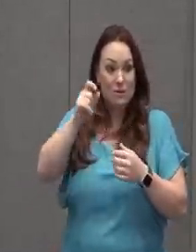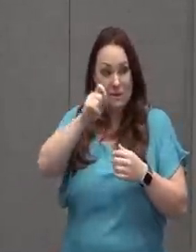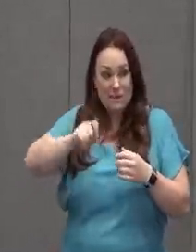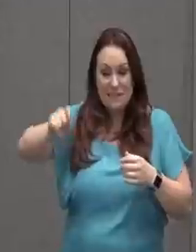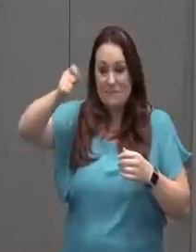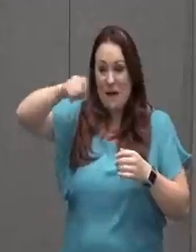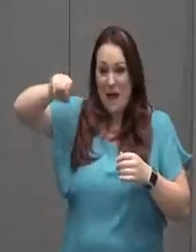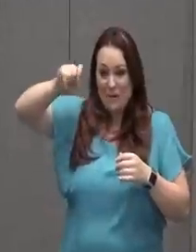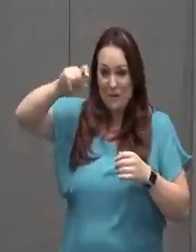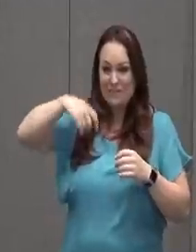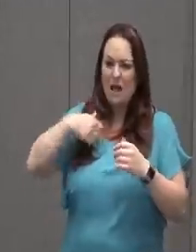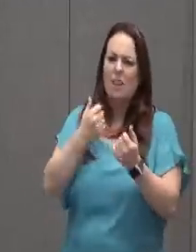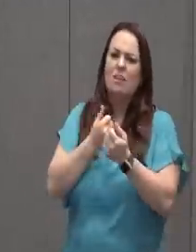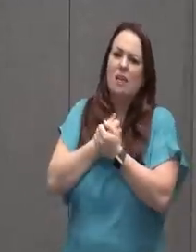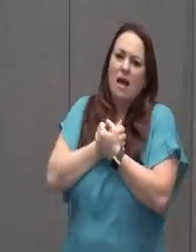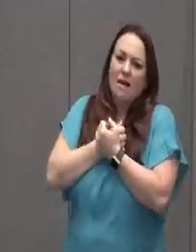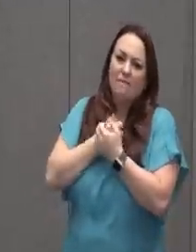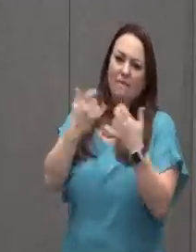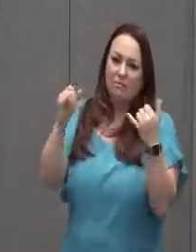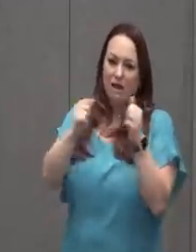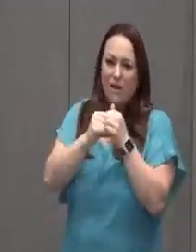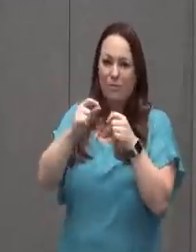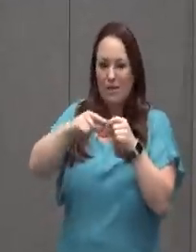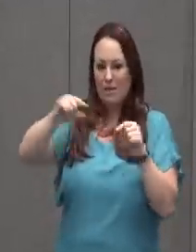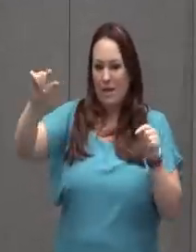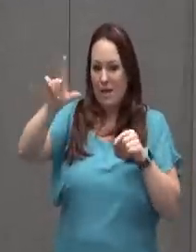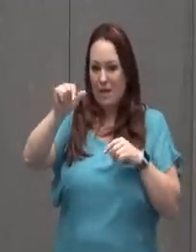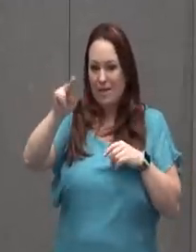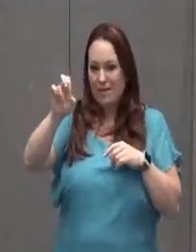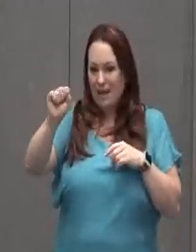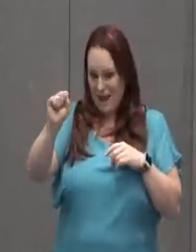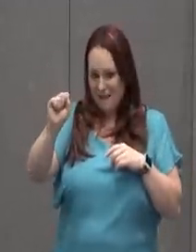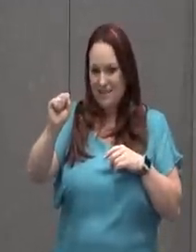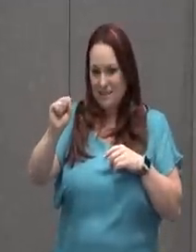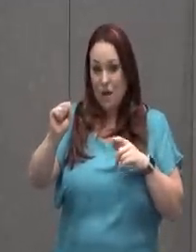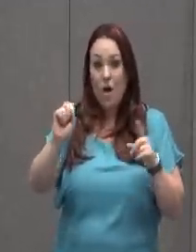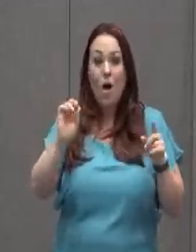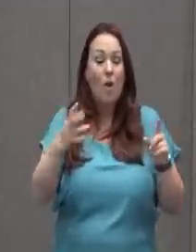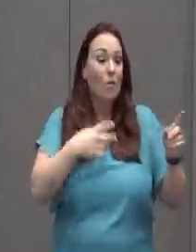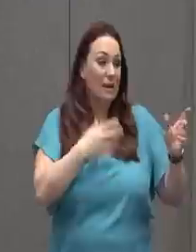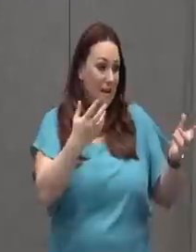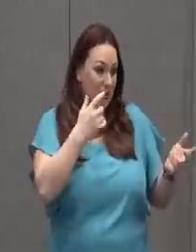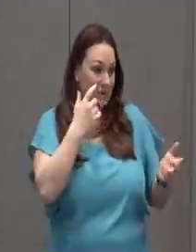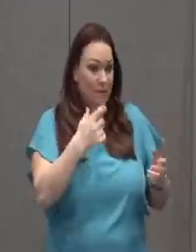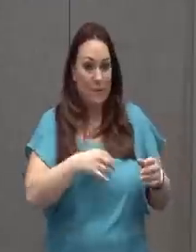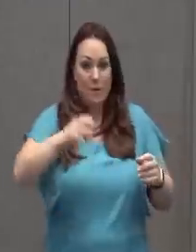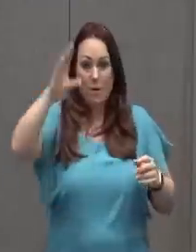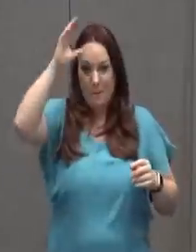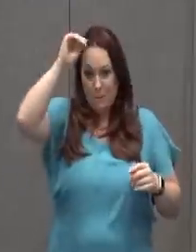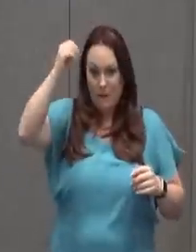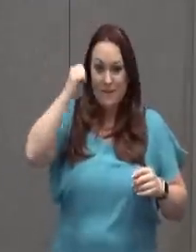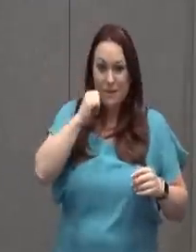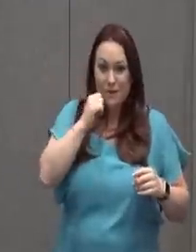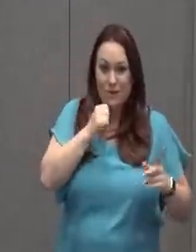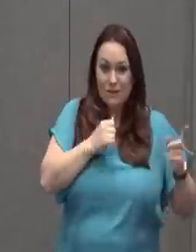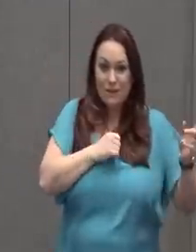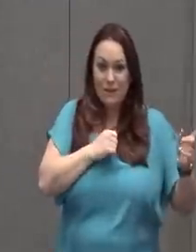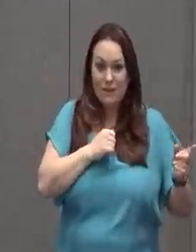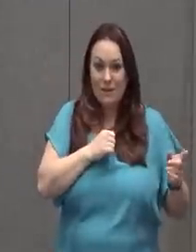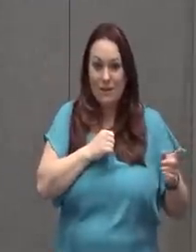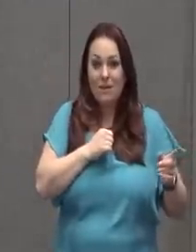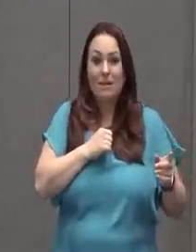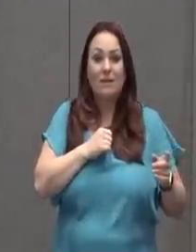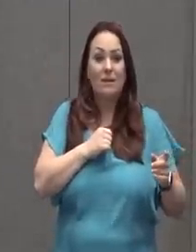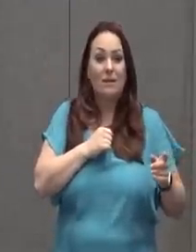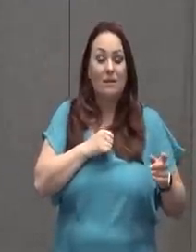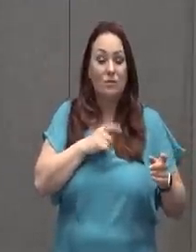and I just love playing with lines. I love it. And over here, look, boys and girls, this martingale has